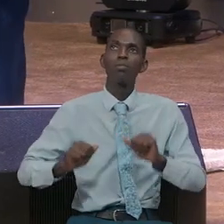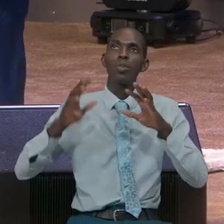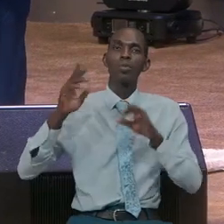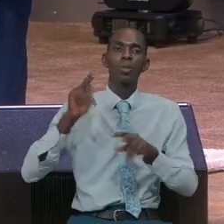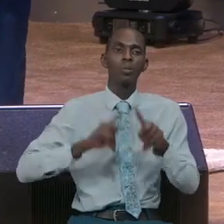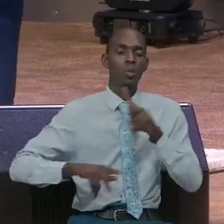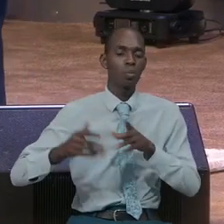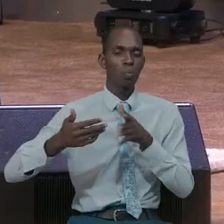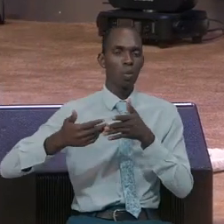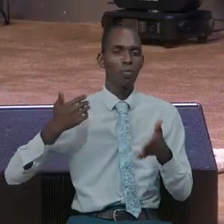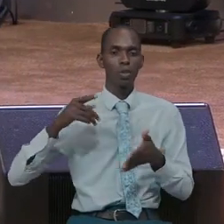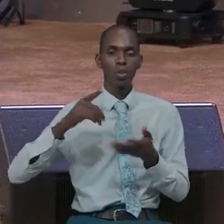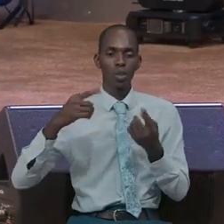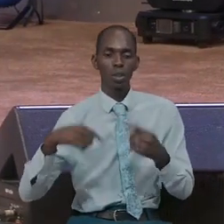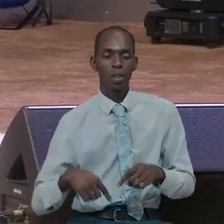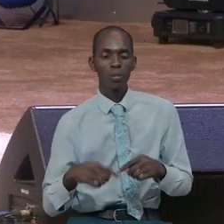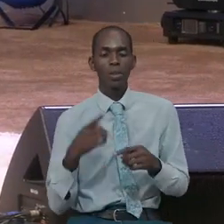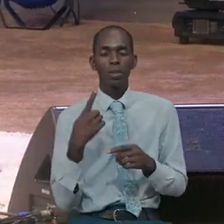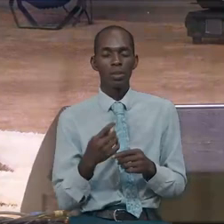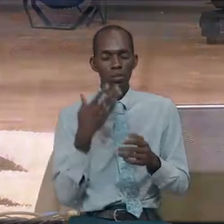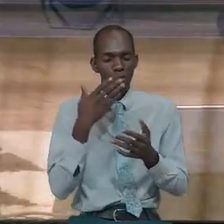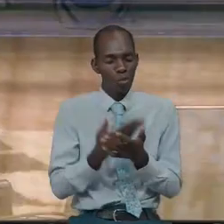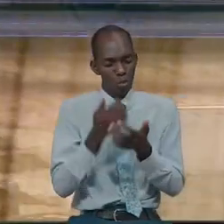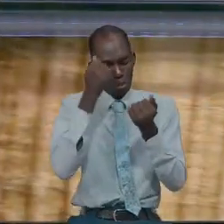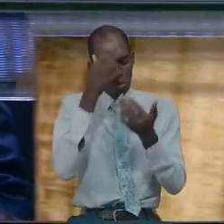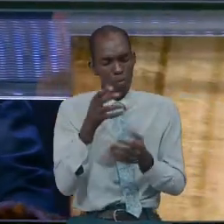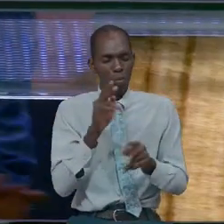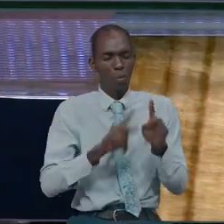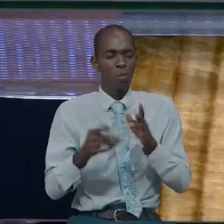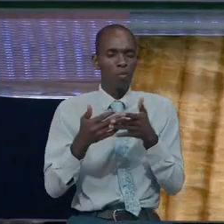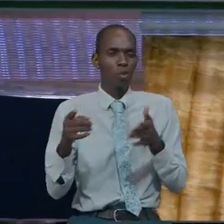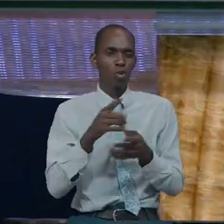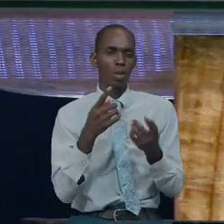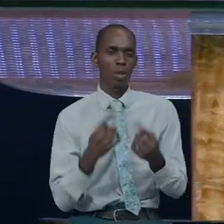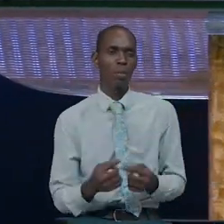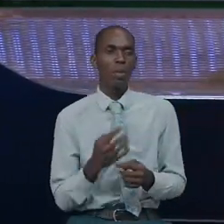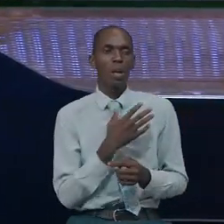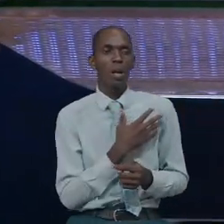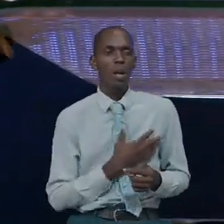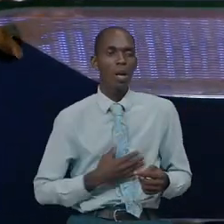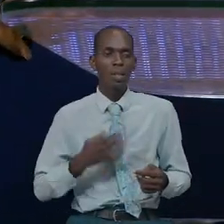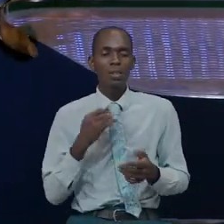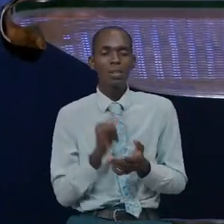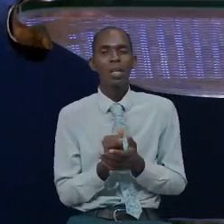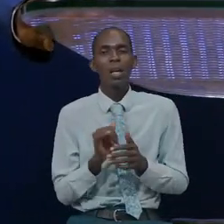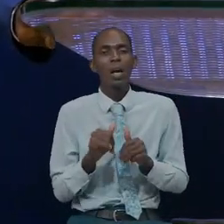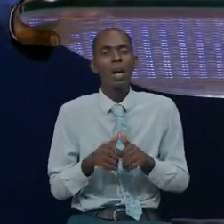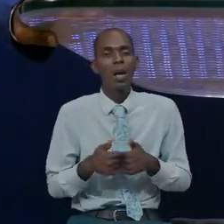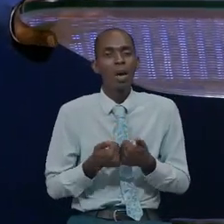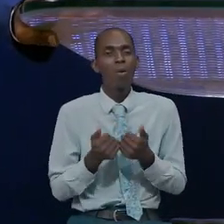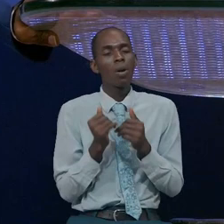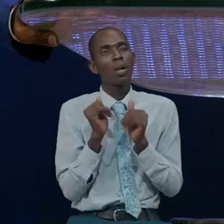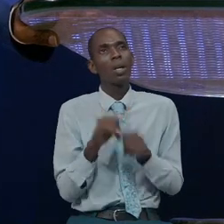the submission of the people before you came, and now you come in. How can I make things